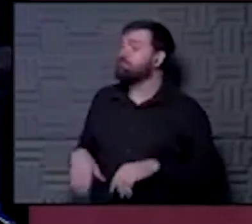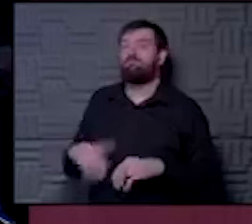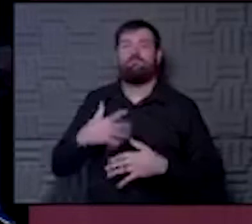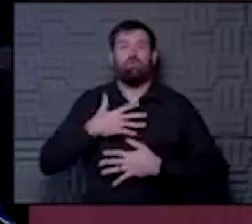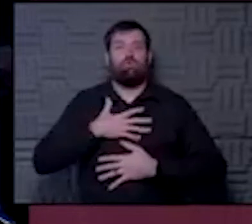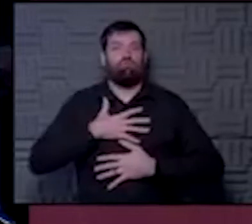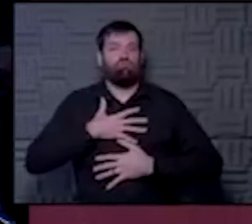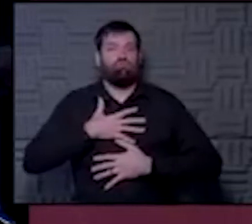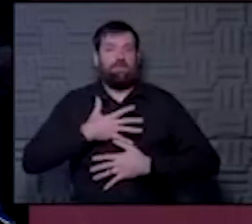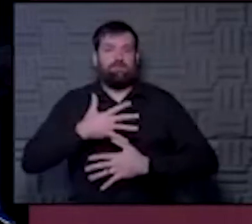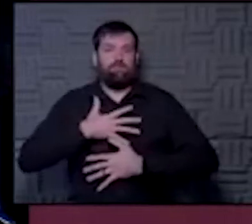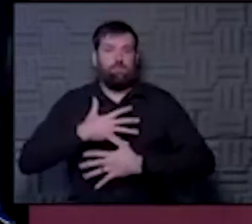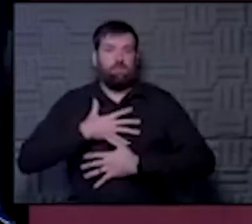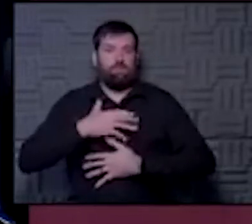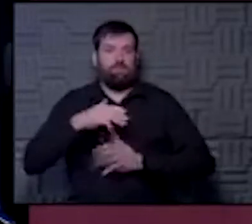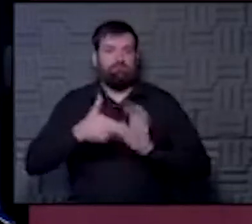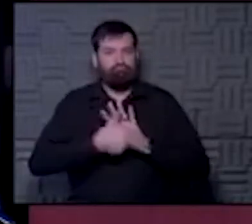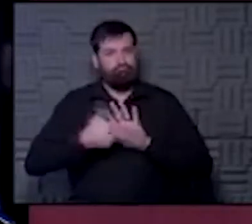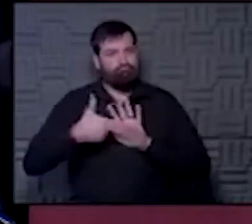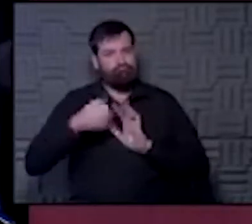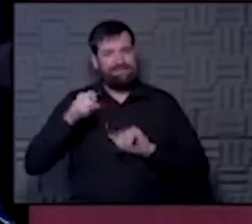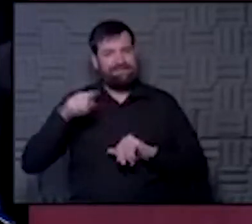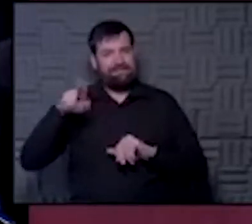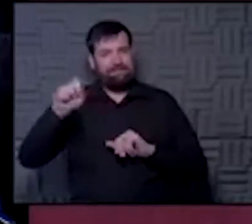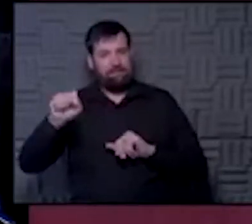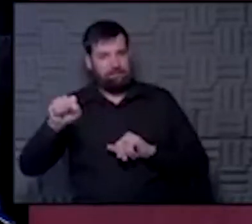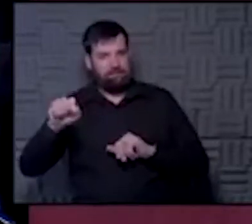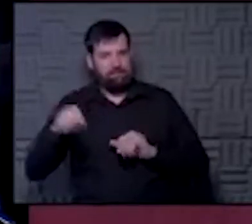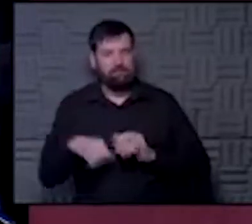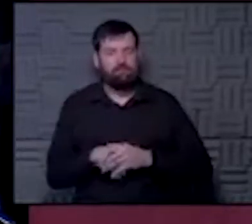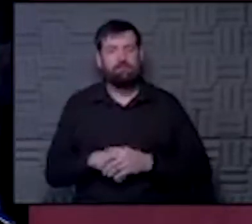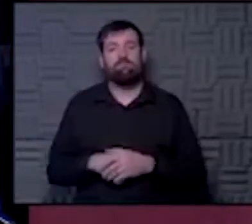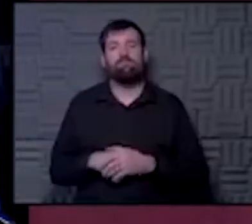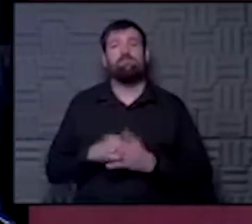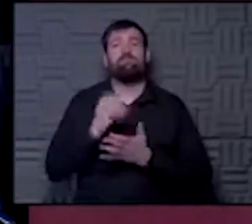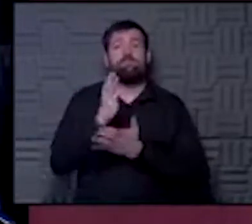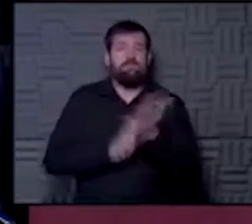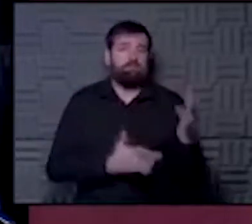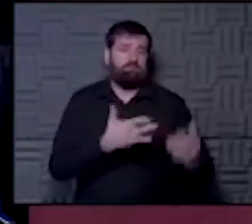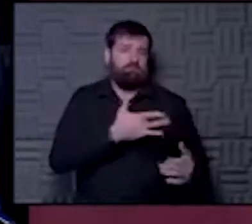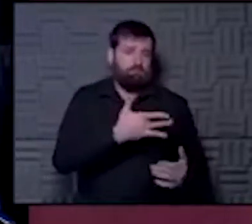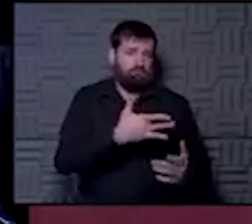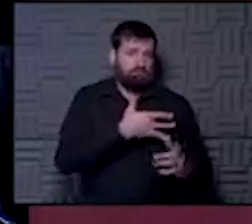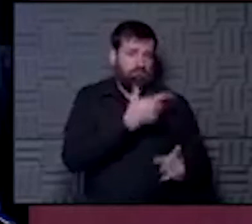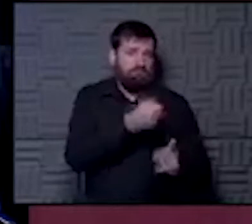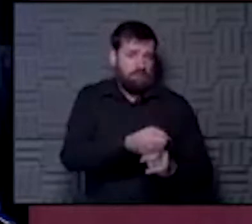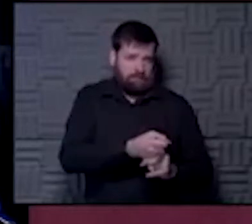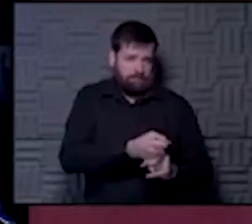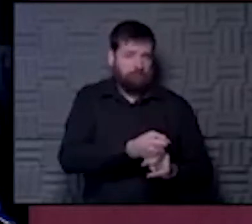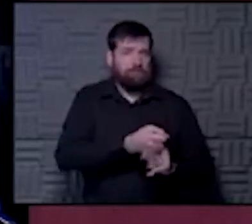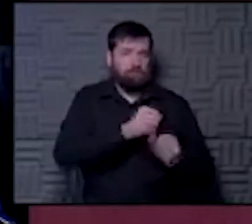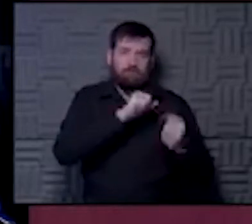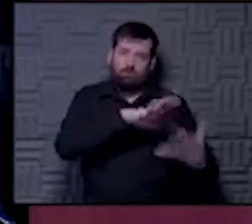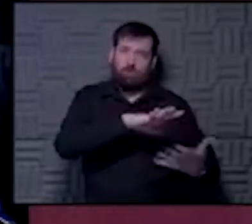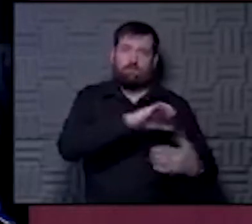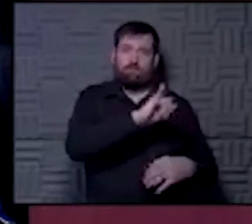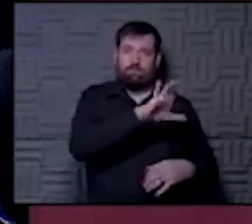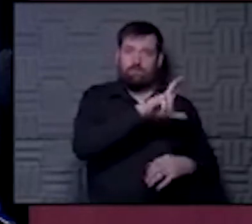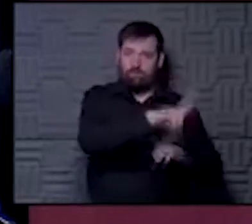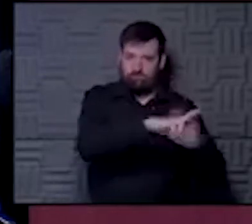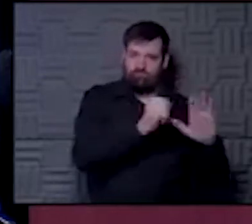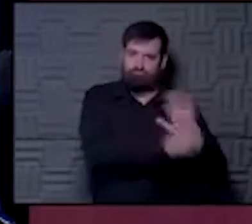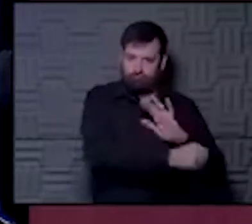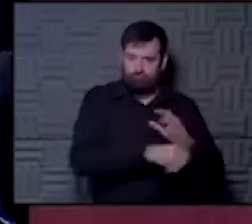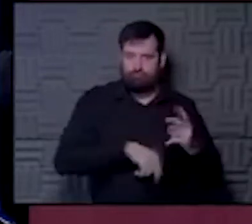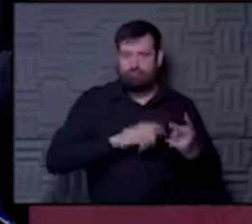respiratory status. So there are other things. You can see some cardiac effects that will make you be in the ICU, and we've had a number of those. You can